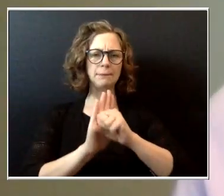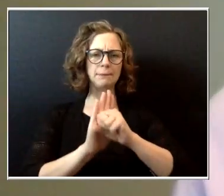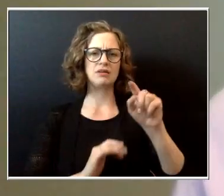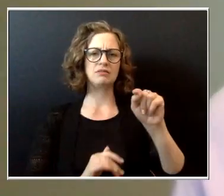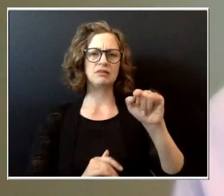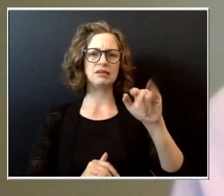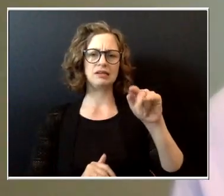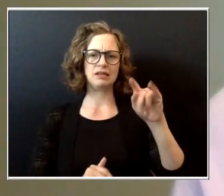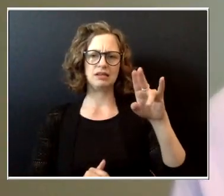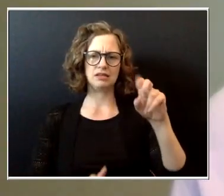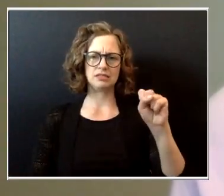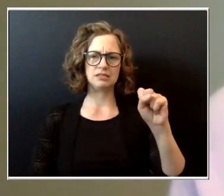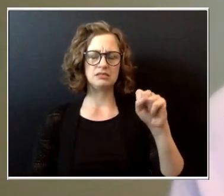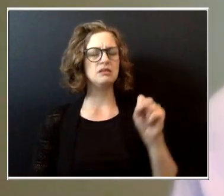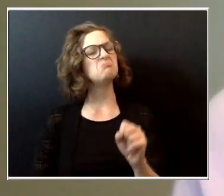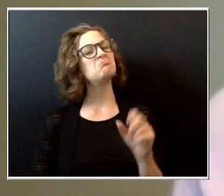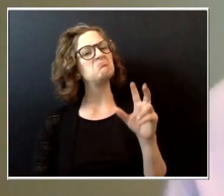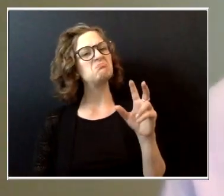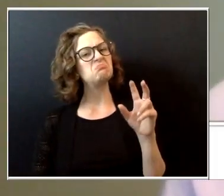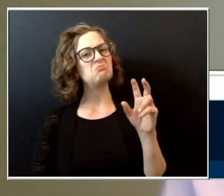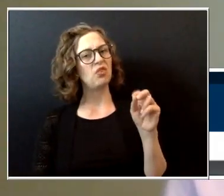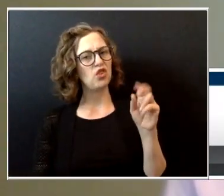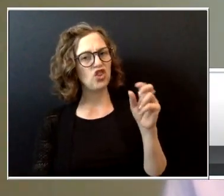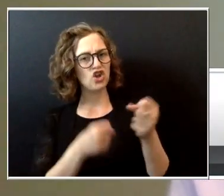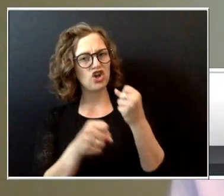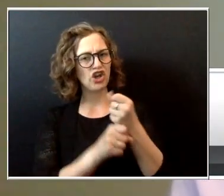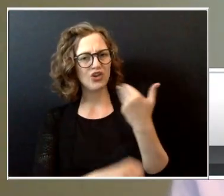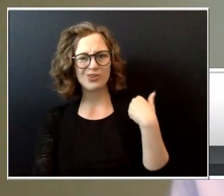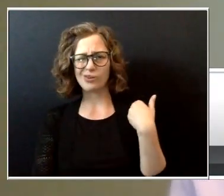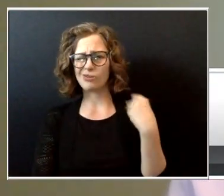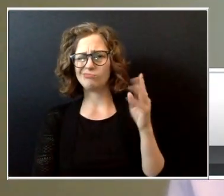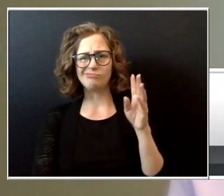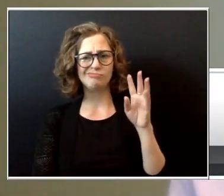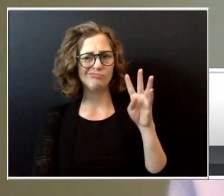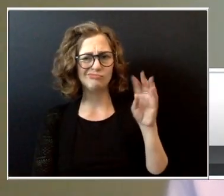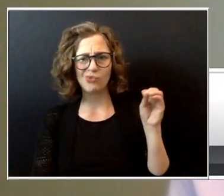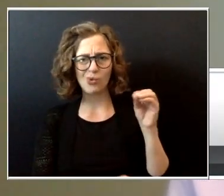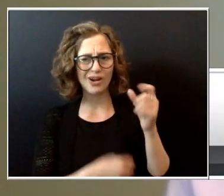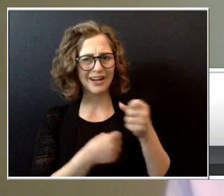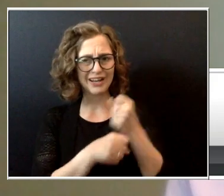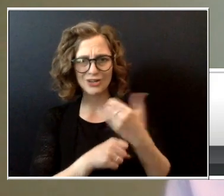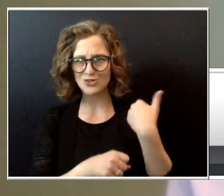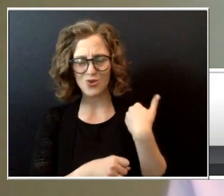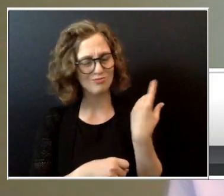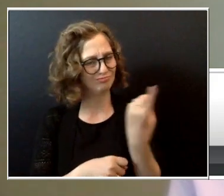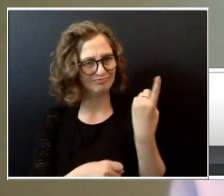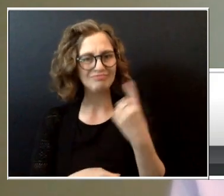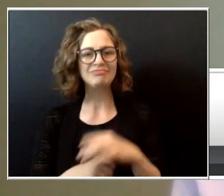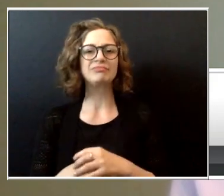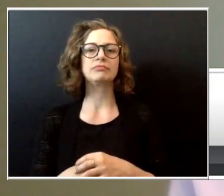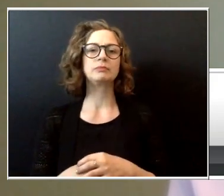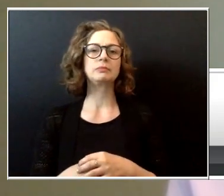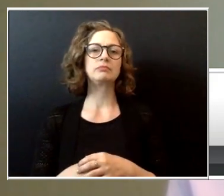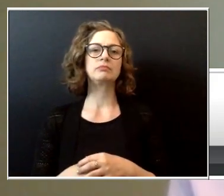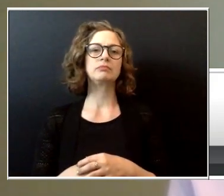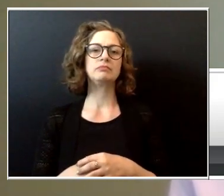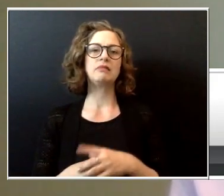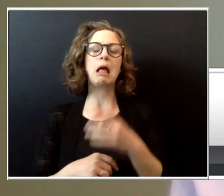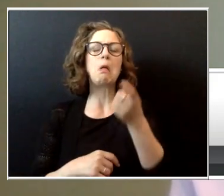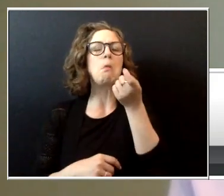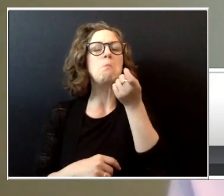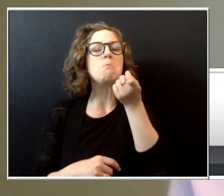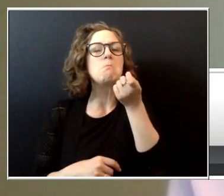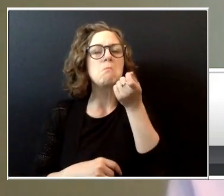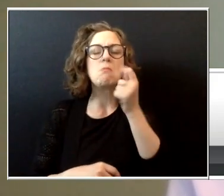Probably 30 years ago, maybe 40 years ago. I had lost a little bit of hearing,